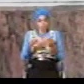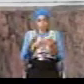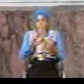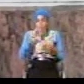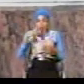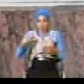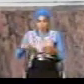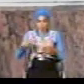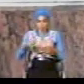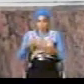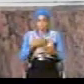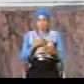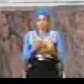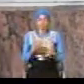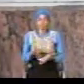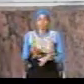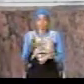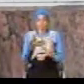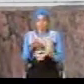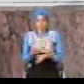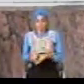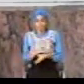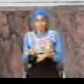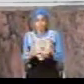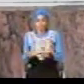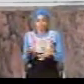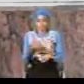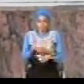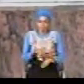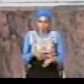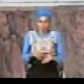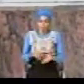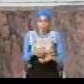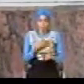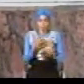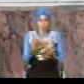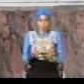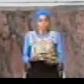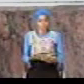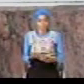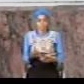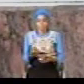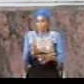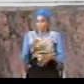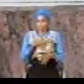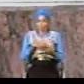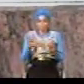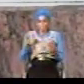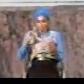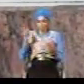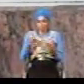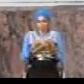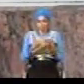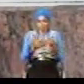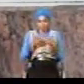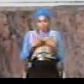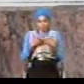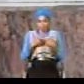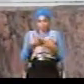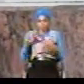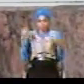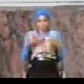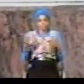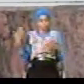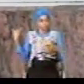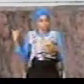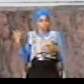So I use myself, I come back. The second day, I get up. My brother, sisters, and brother, till today,